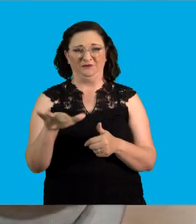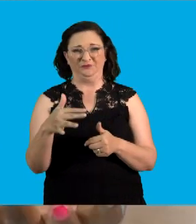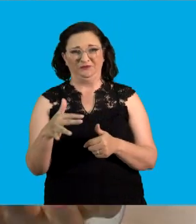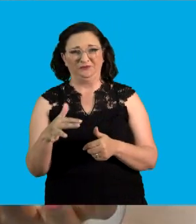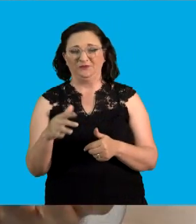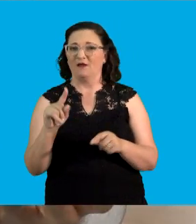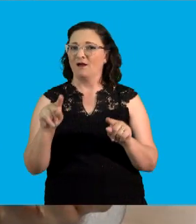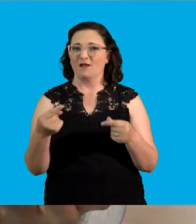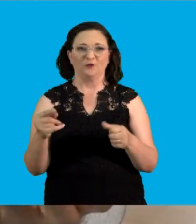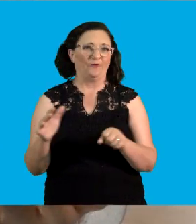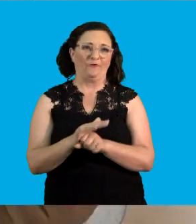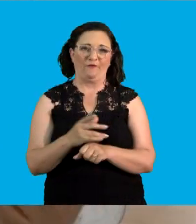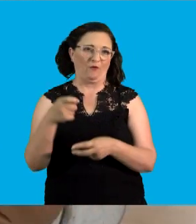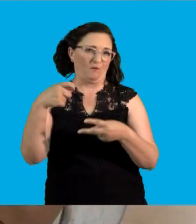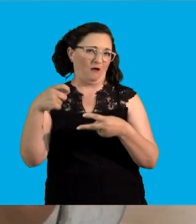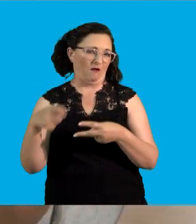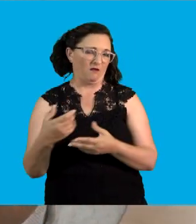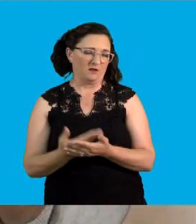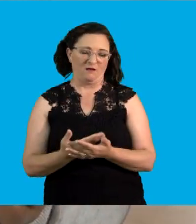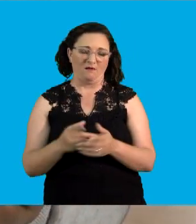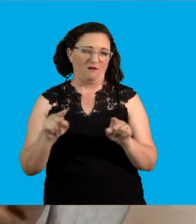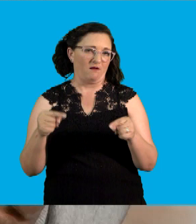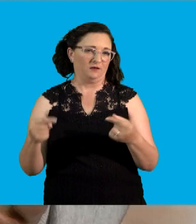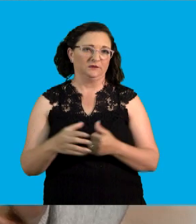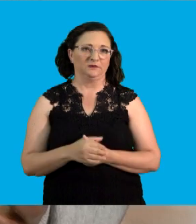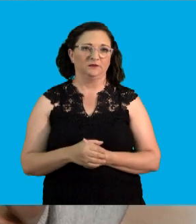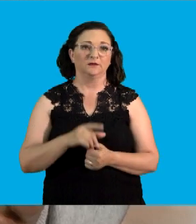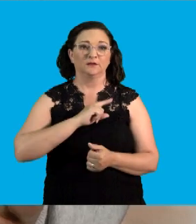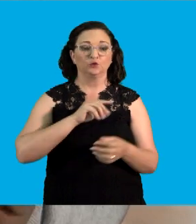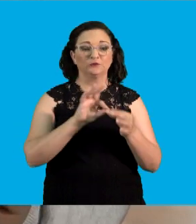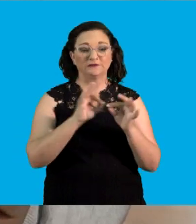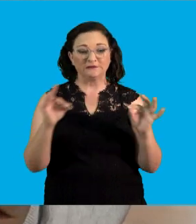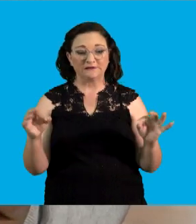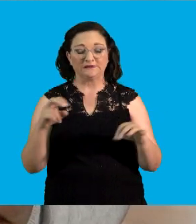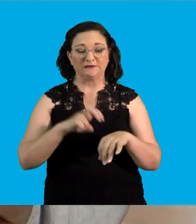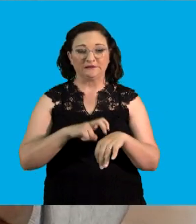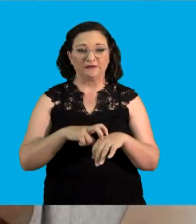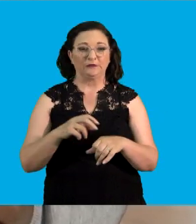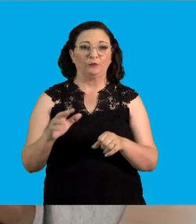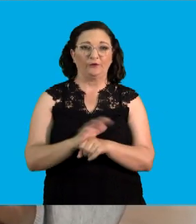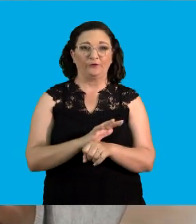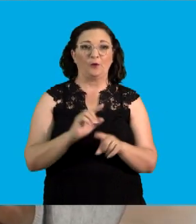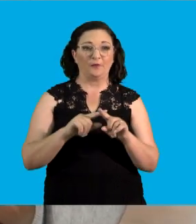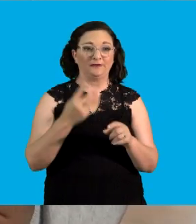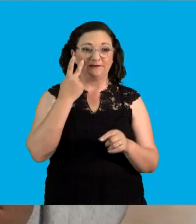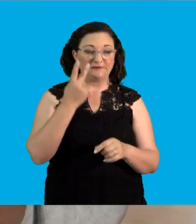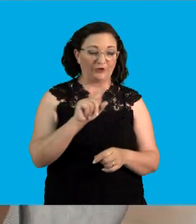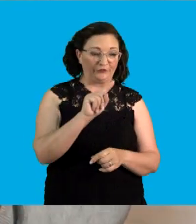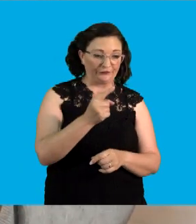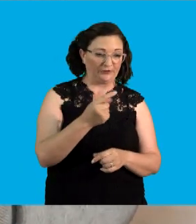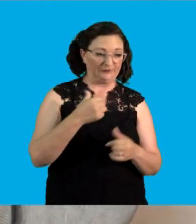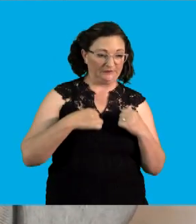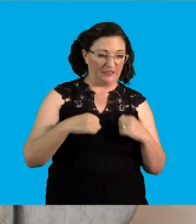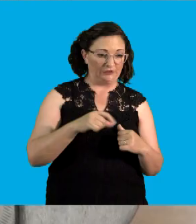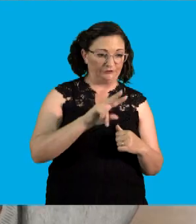get full marks. So you need to write in full sentences, but very important that you look at the action verb